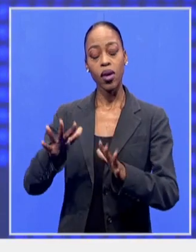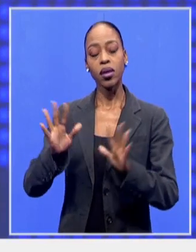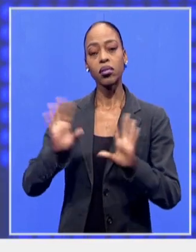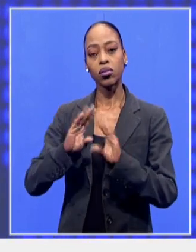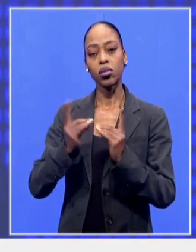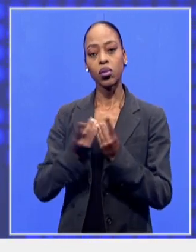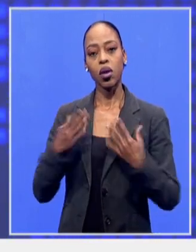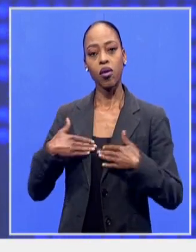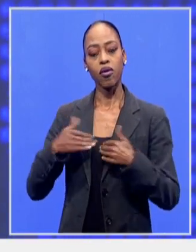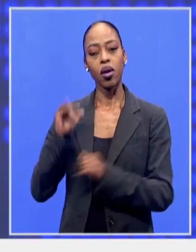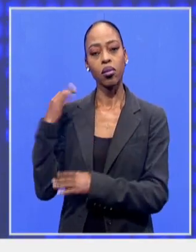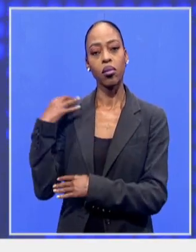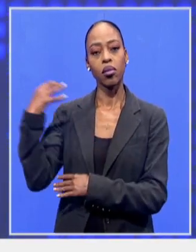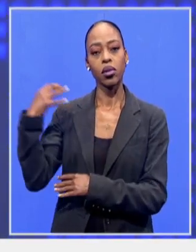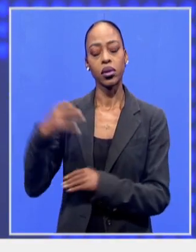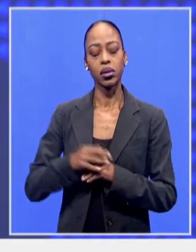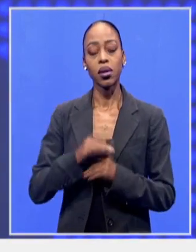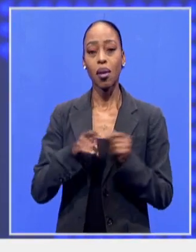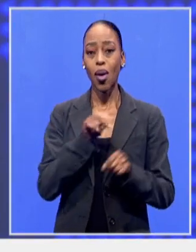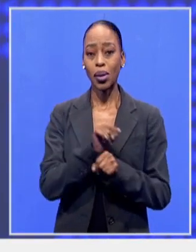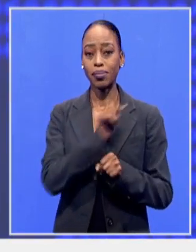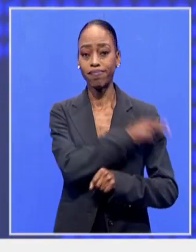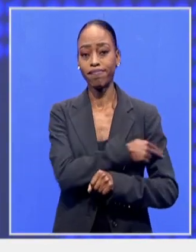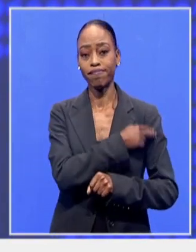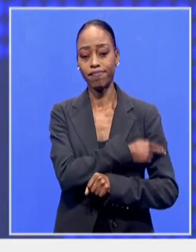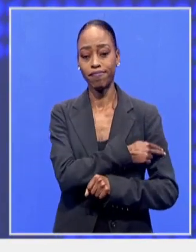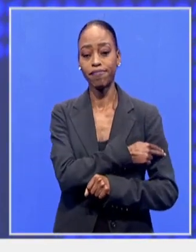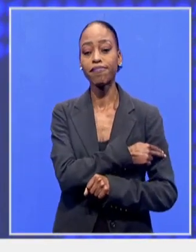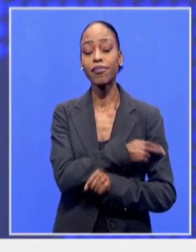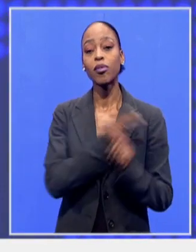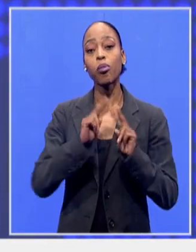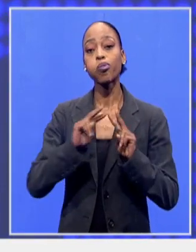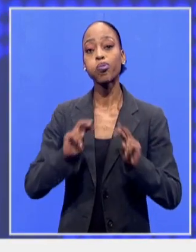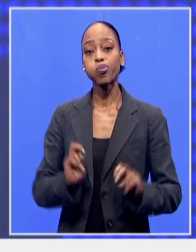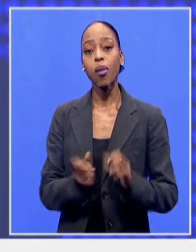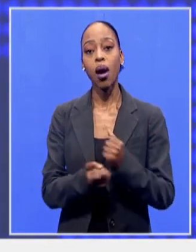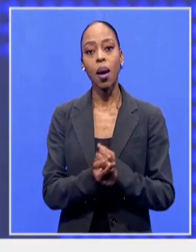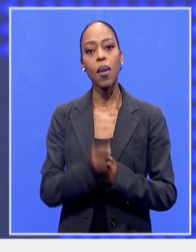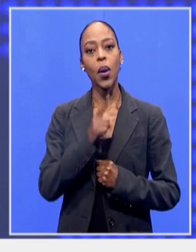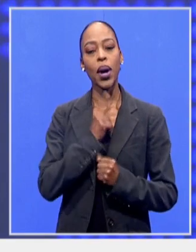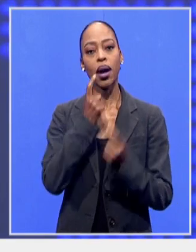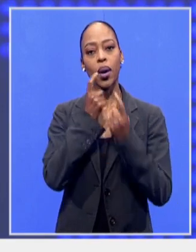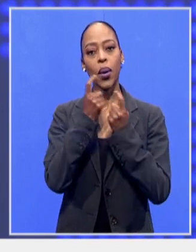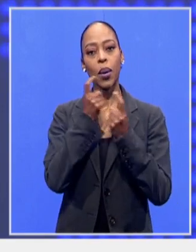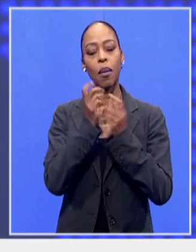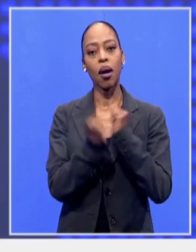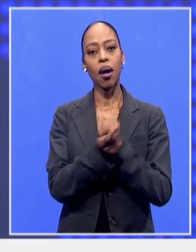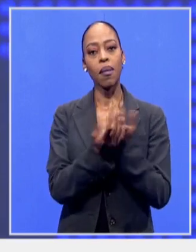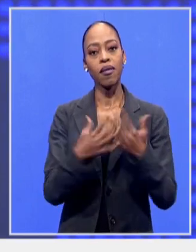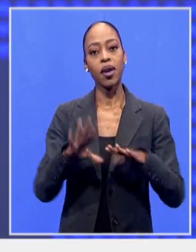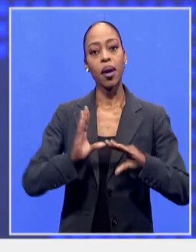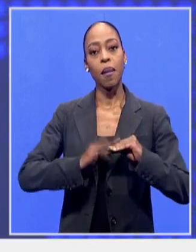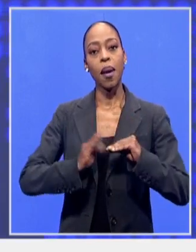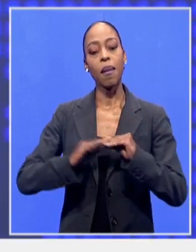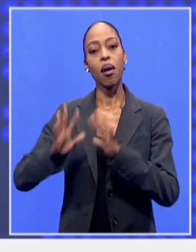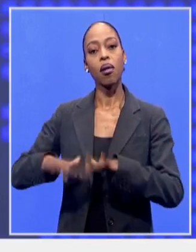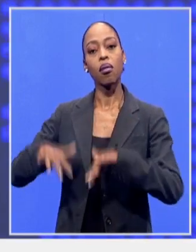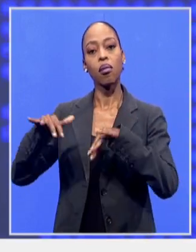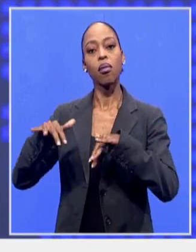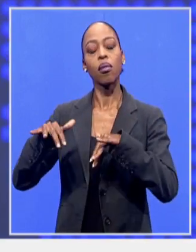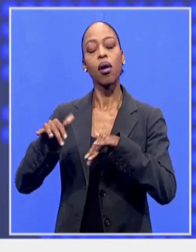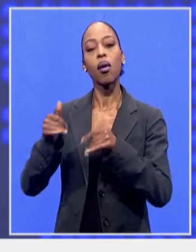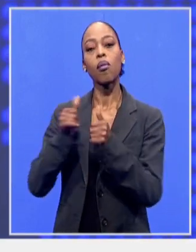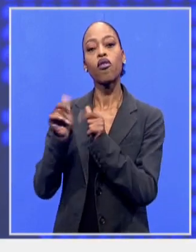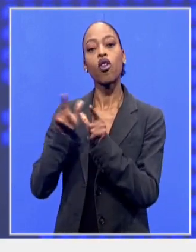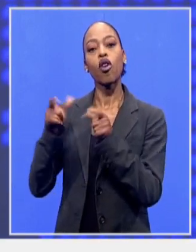of his investigations into the hospital. The investigation was undertaken after a complaint was lodged by a member of Parliament's Health Portfolio